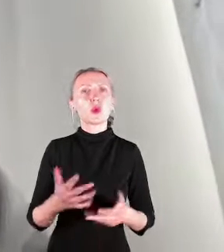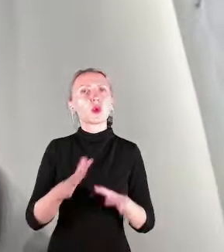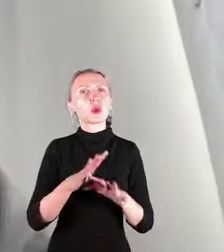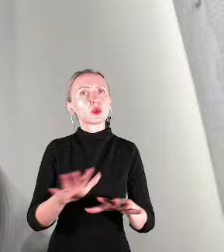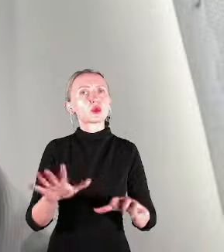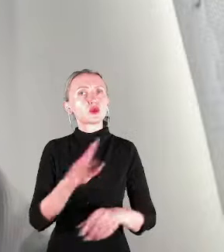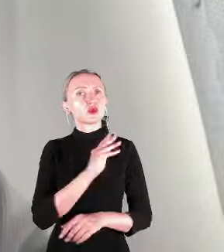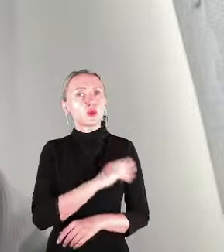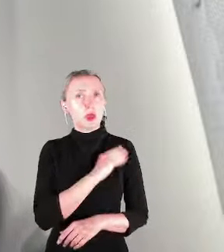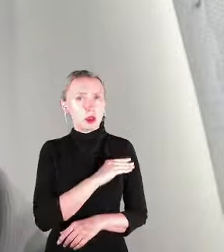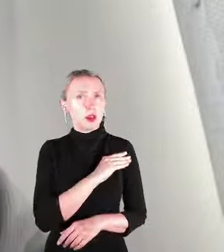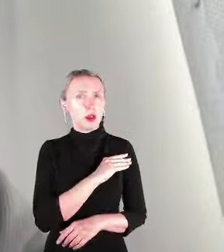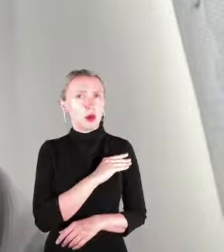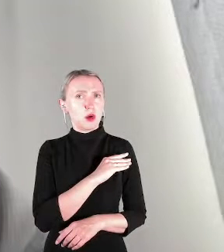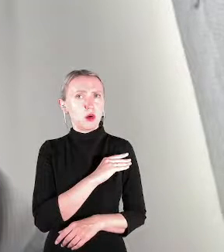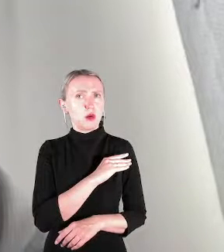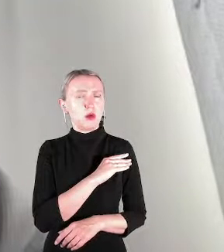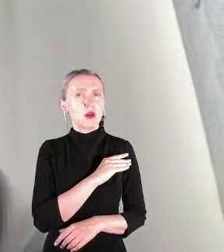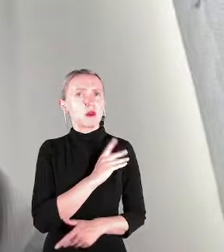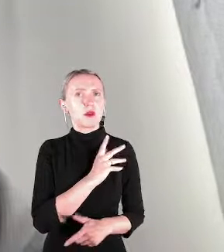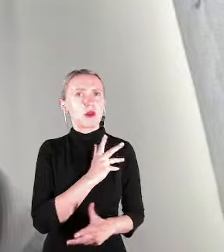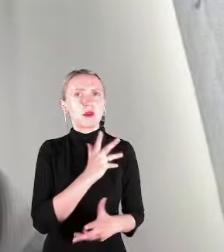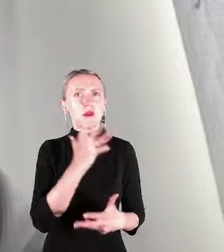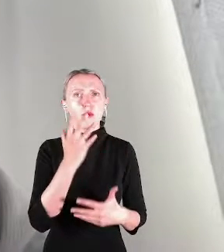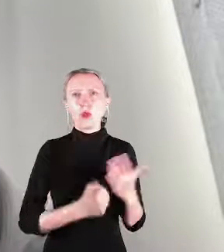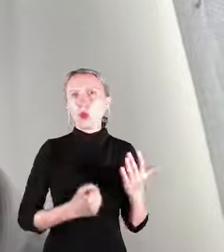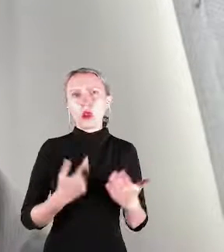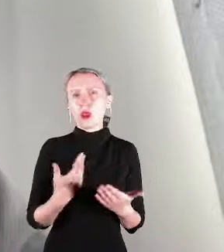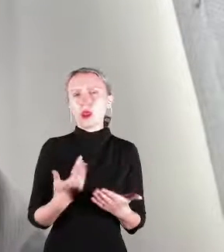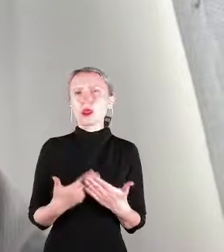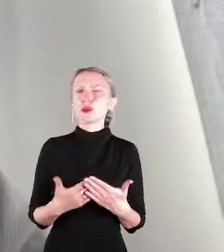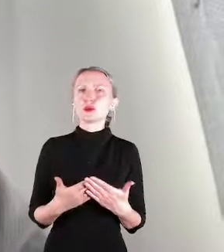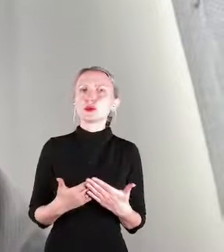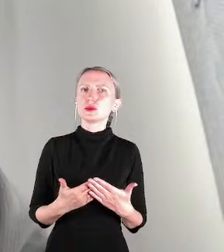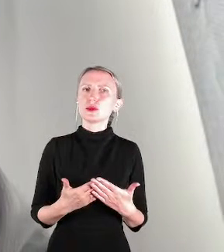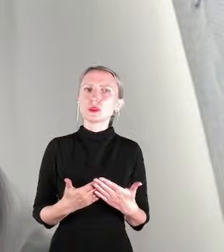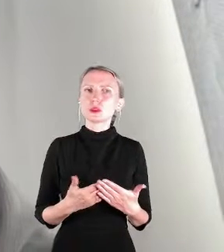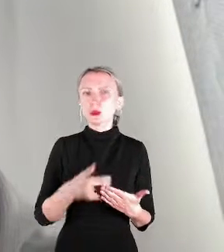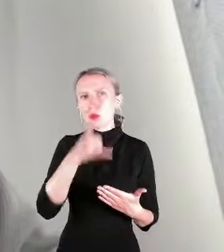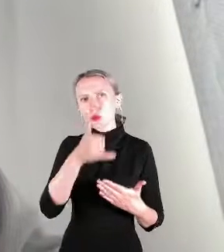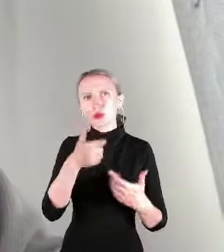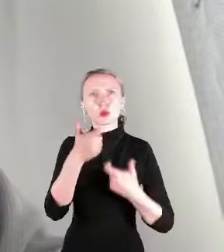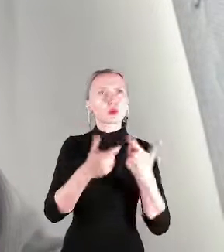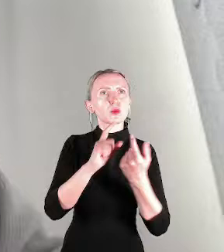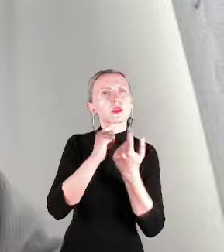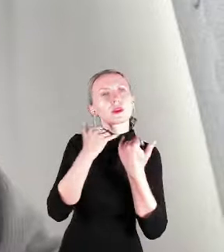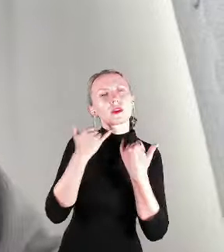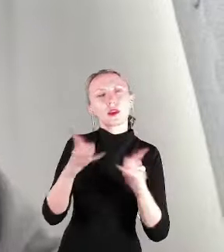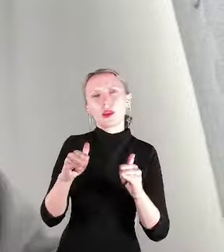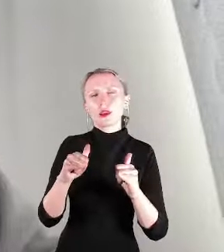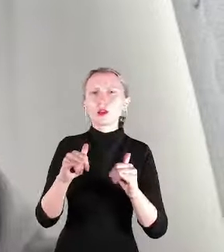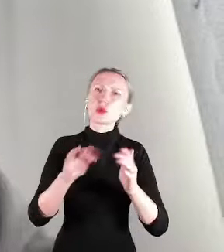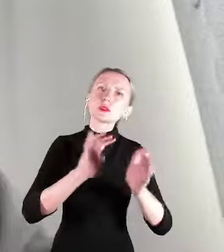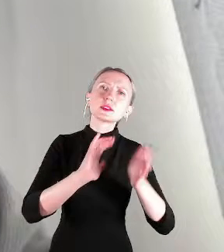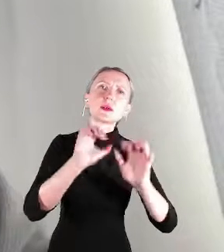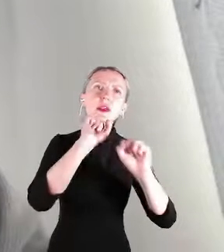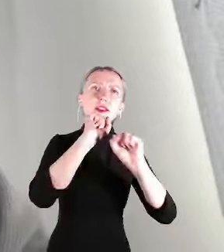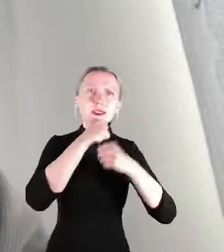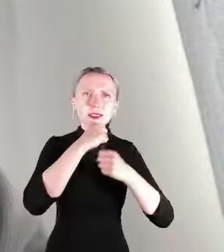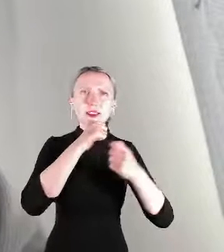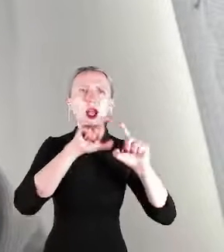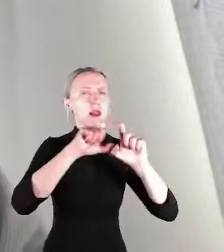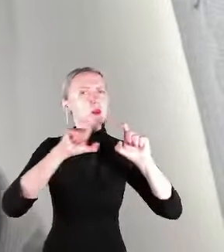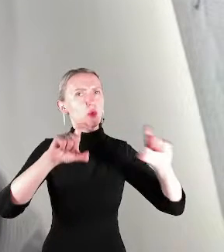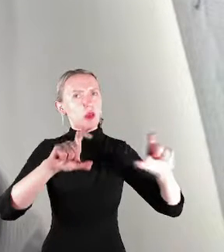of these not even old buildings a bit better and let them live longer?